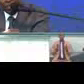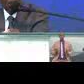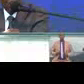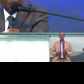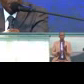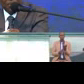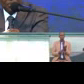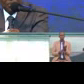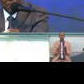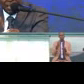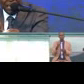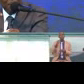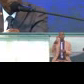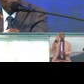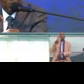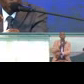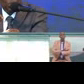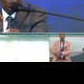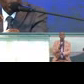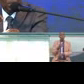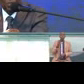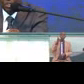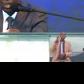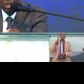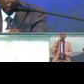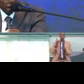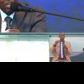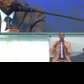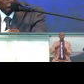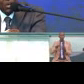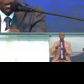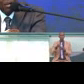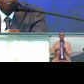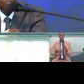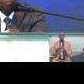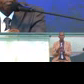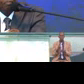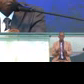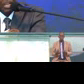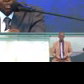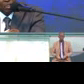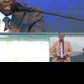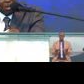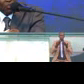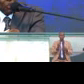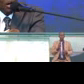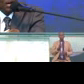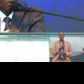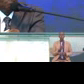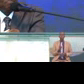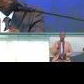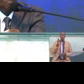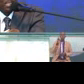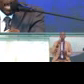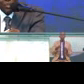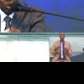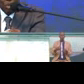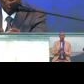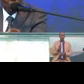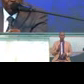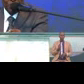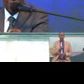of man. The Son of God came to this world to lift us up, to take